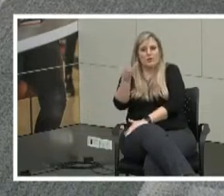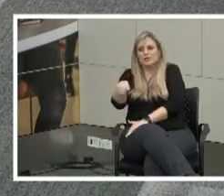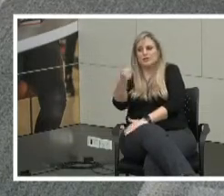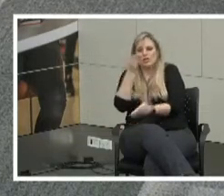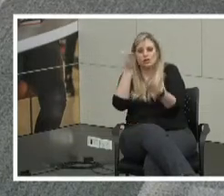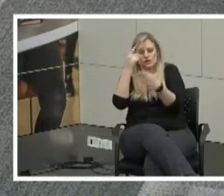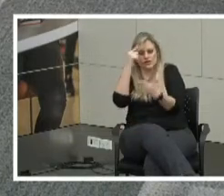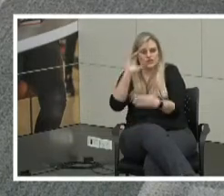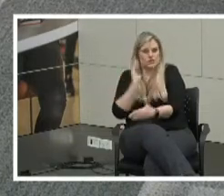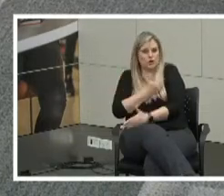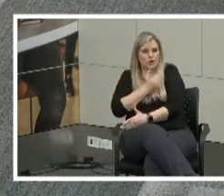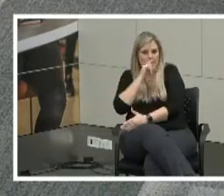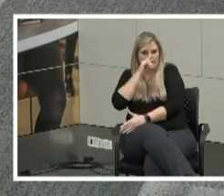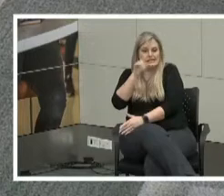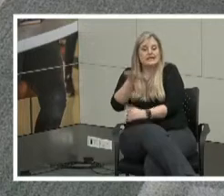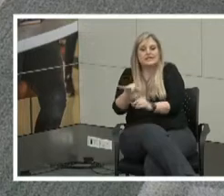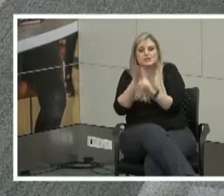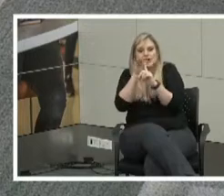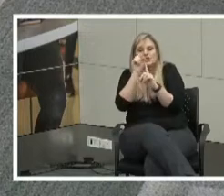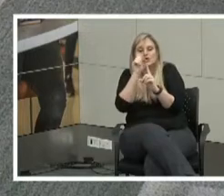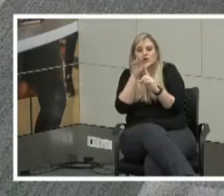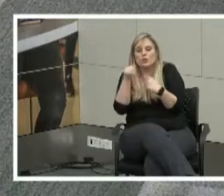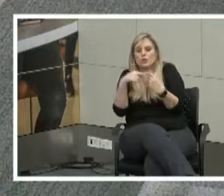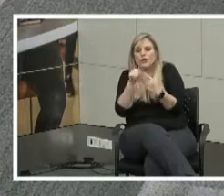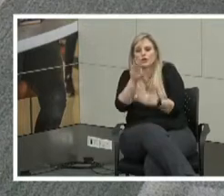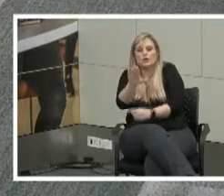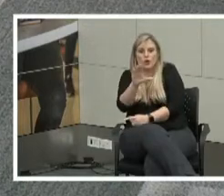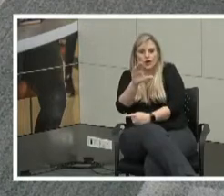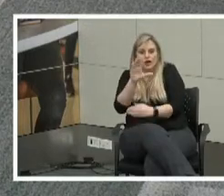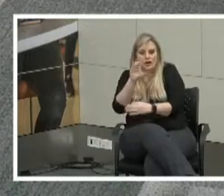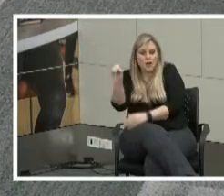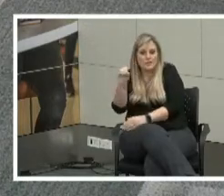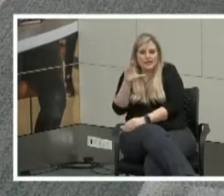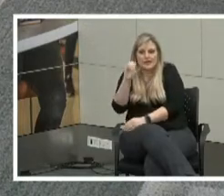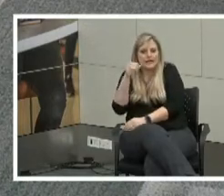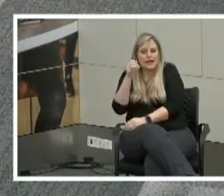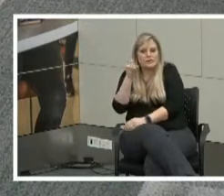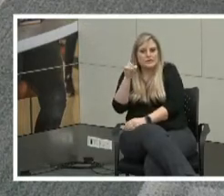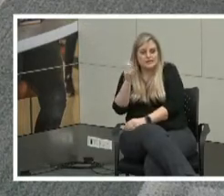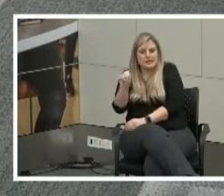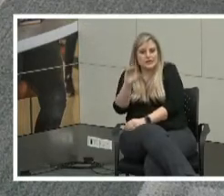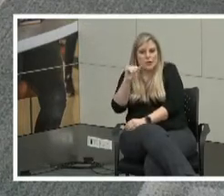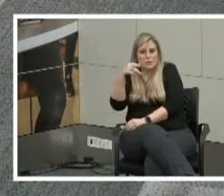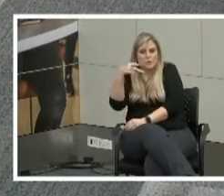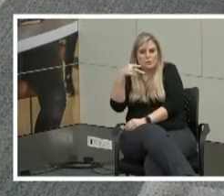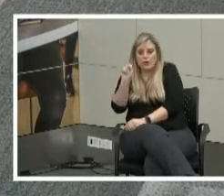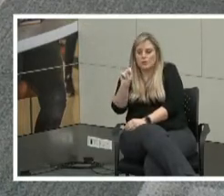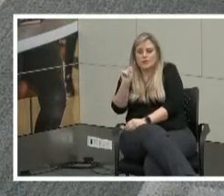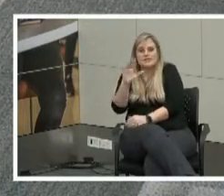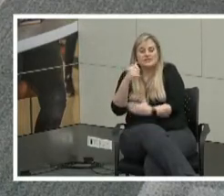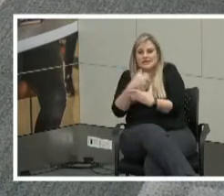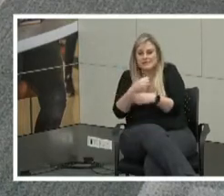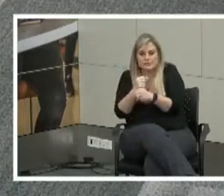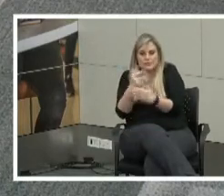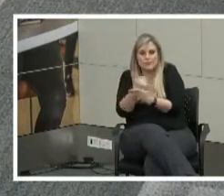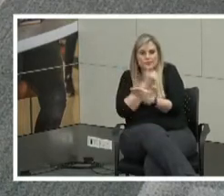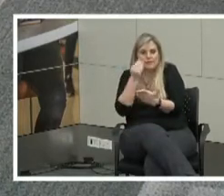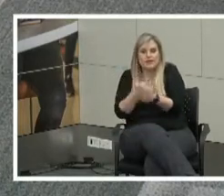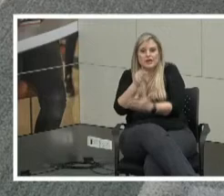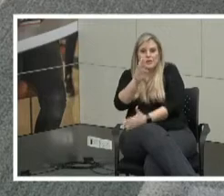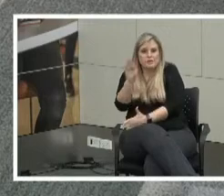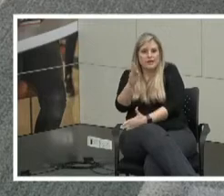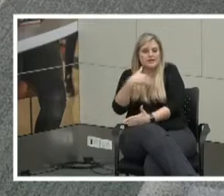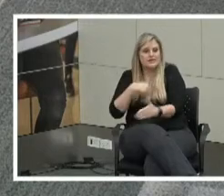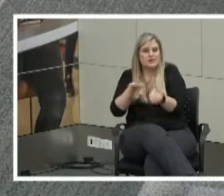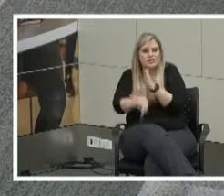our kids especially when your company camed in apartments is making billions hello building cheap